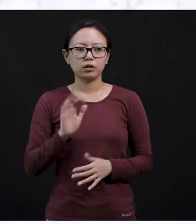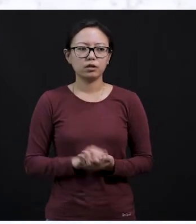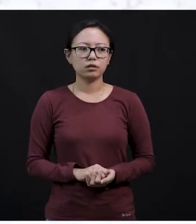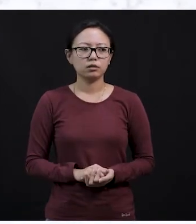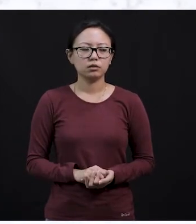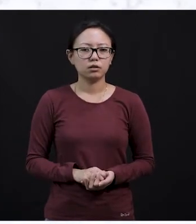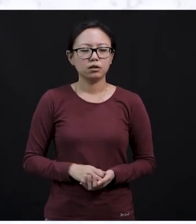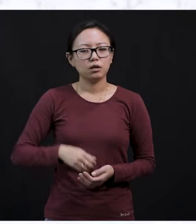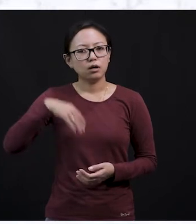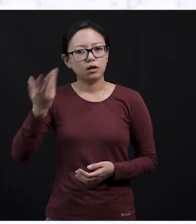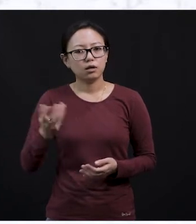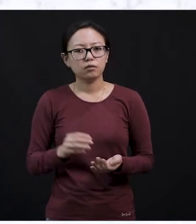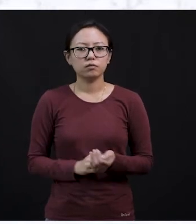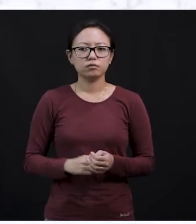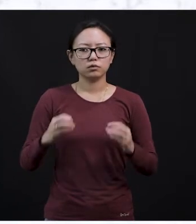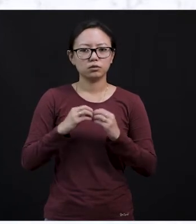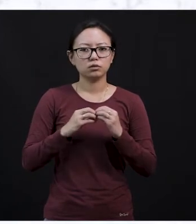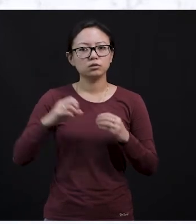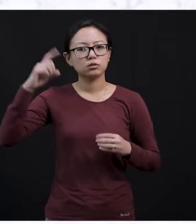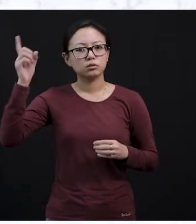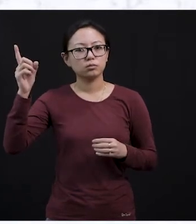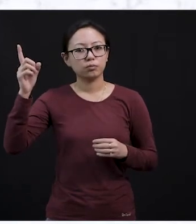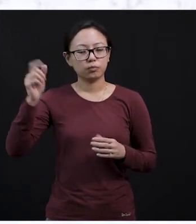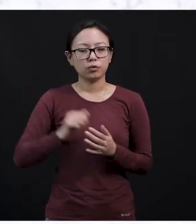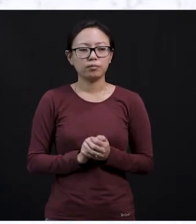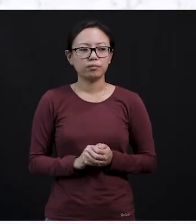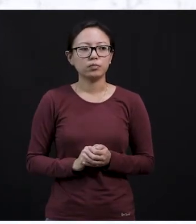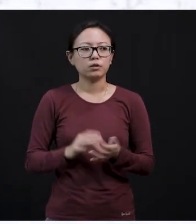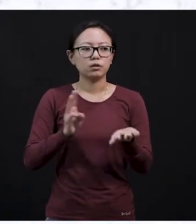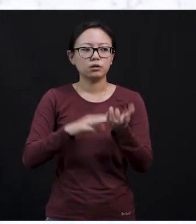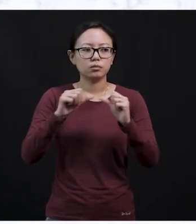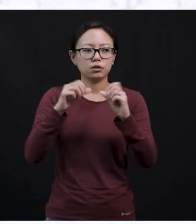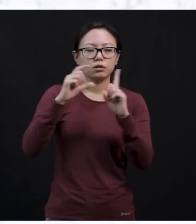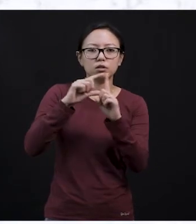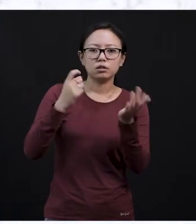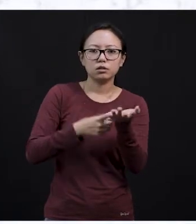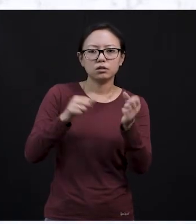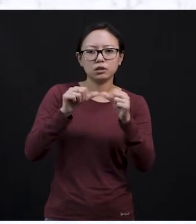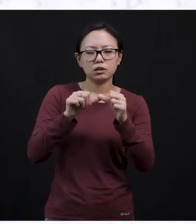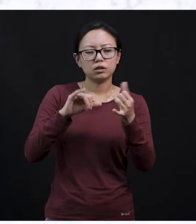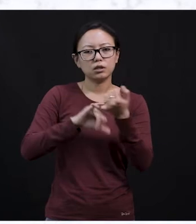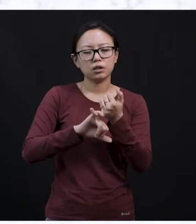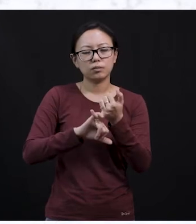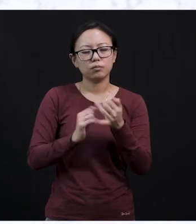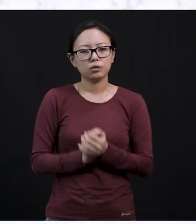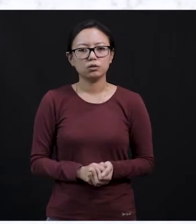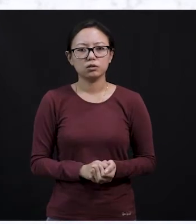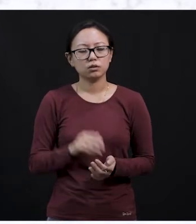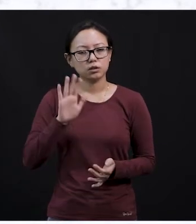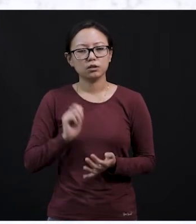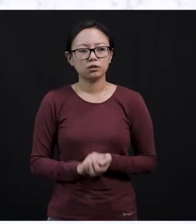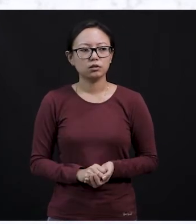After Mumbai, the second city that the Britishers organized or developed, came into being, was Madras. So they termed it